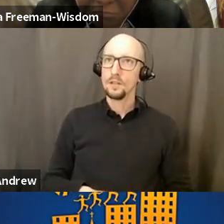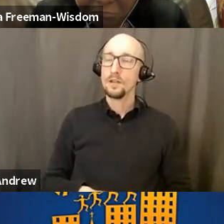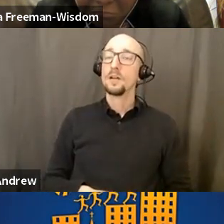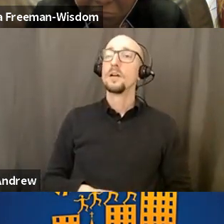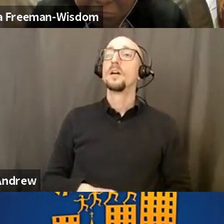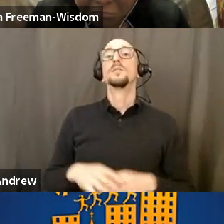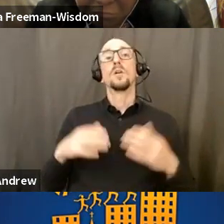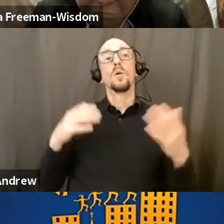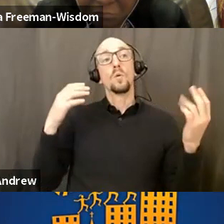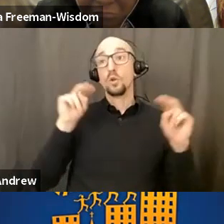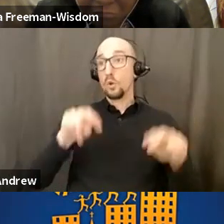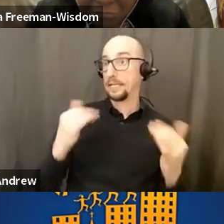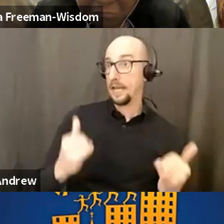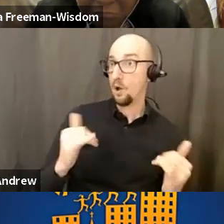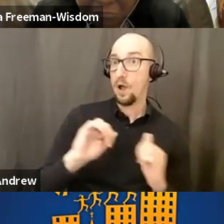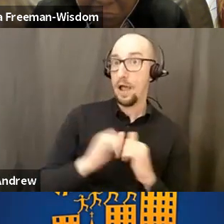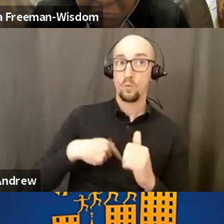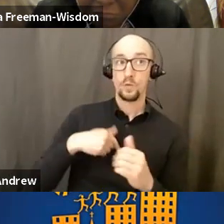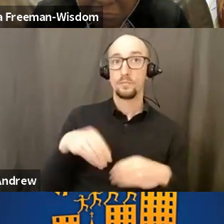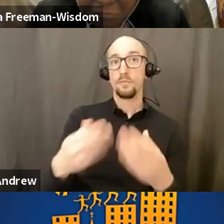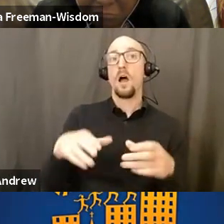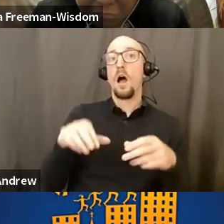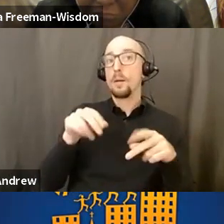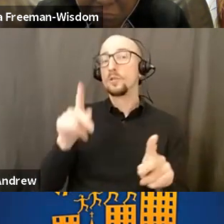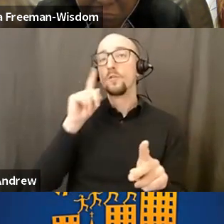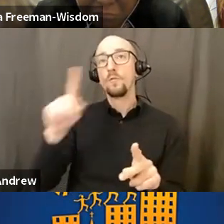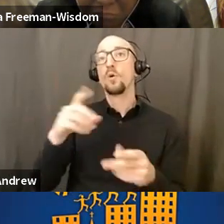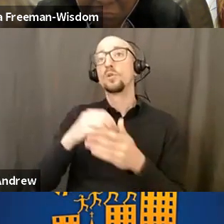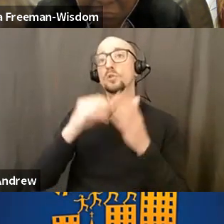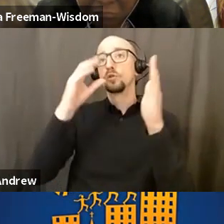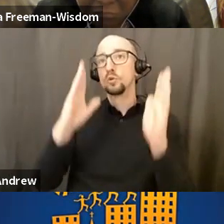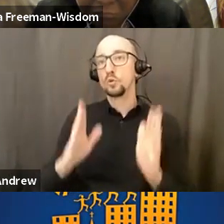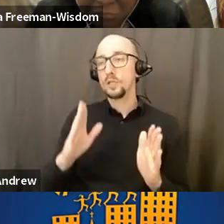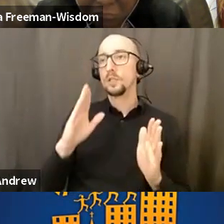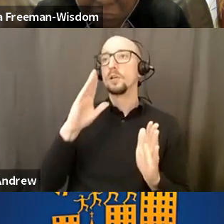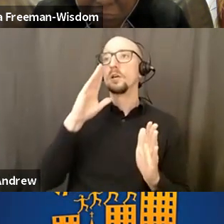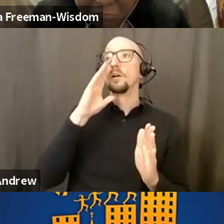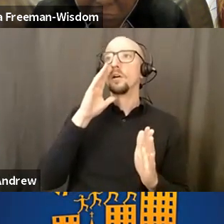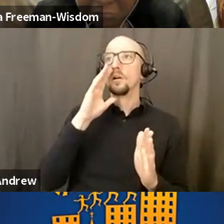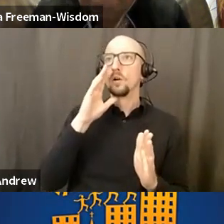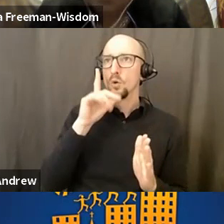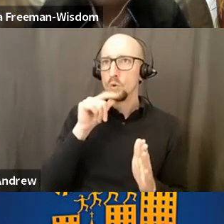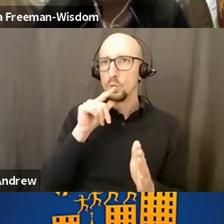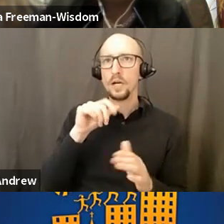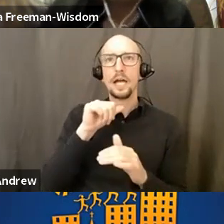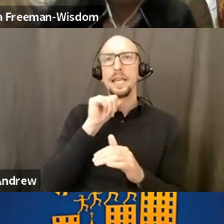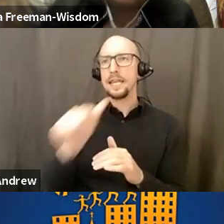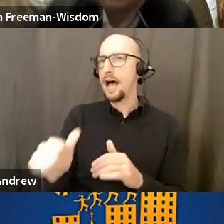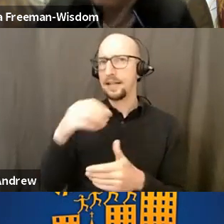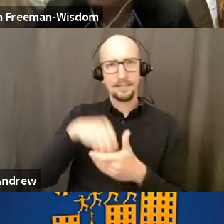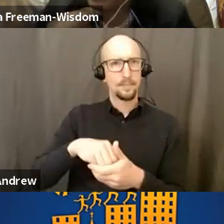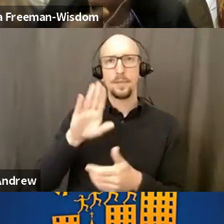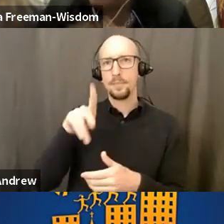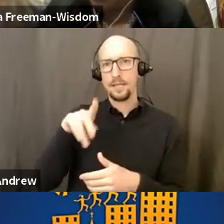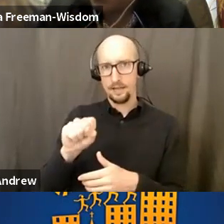create opportunities for students who are non-BPS students